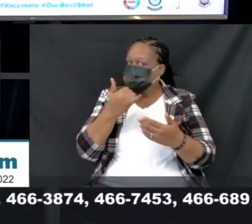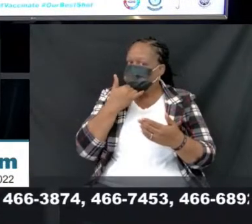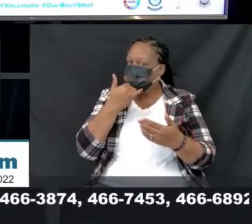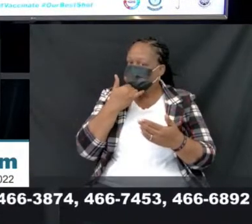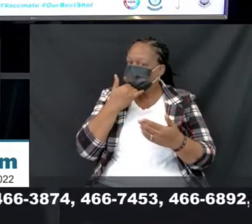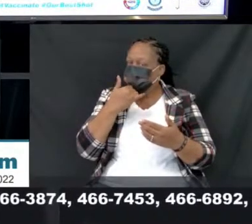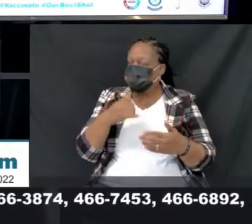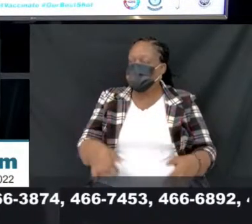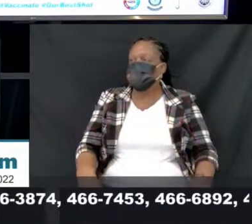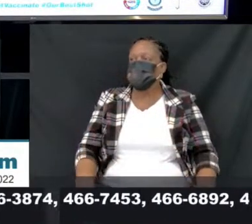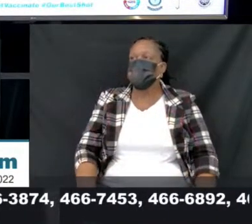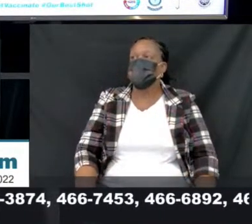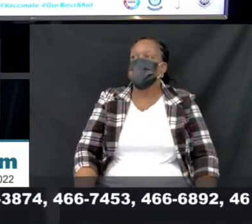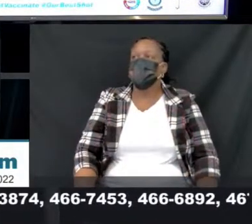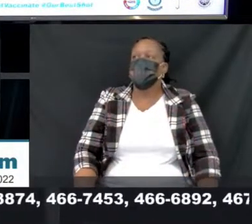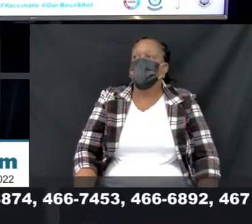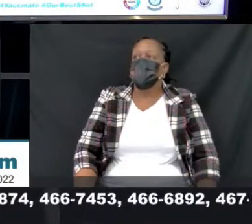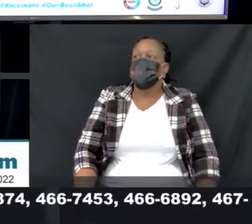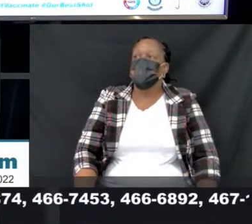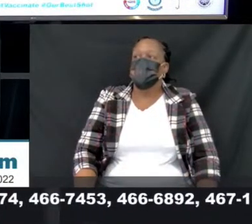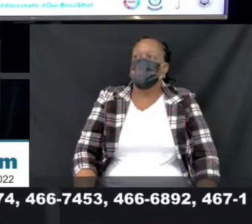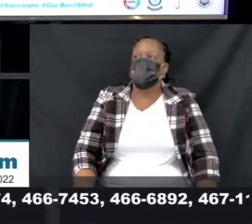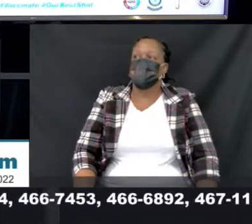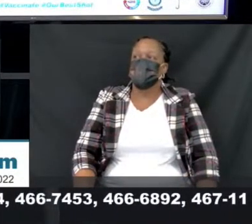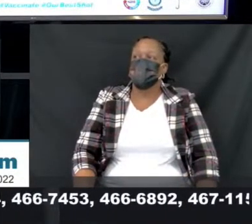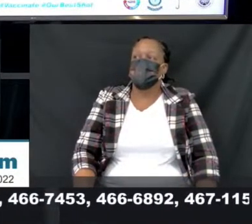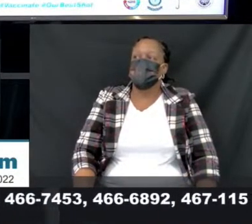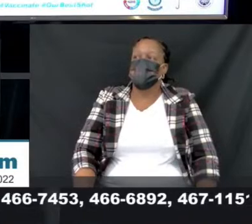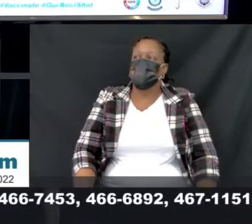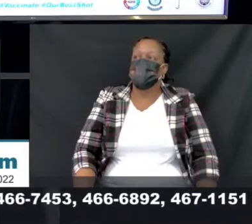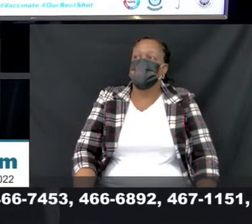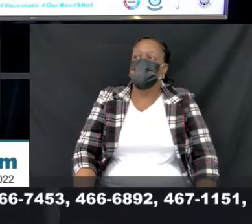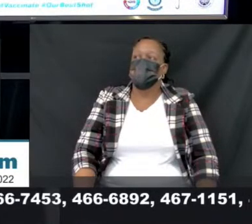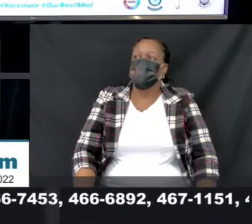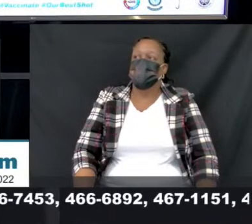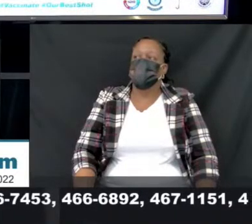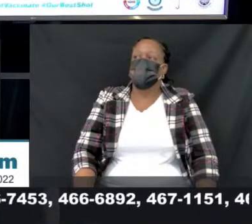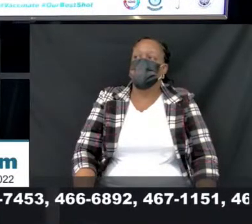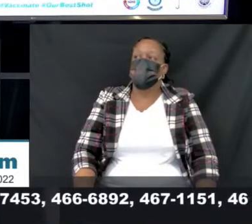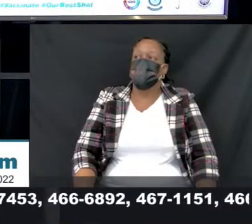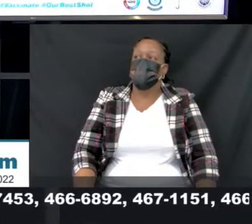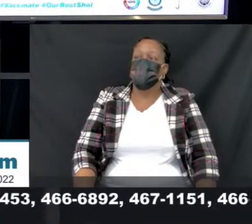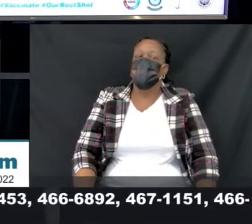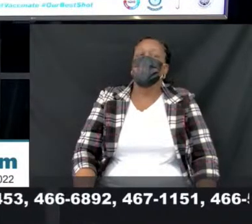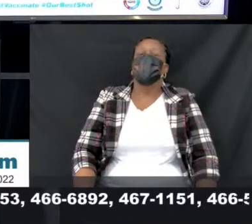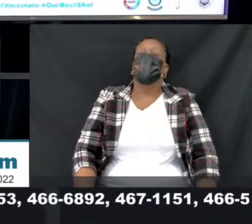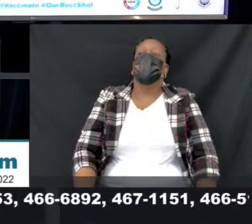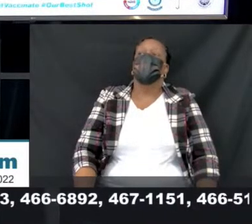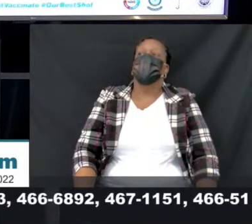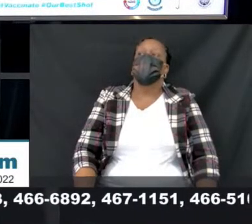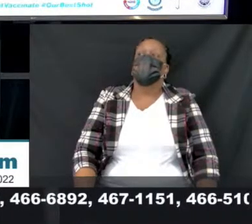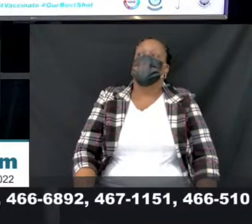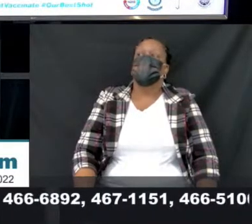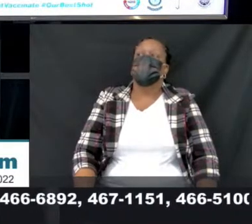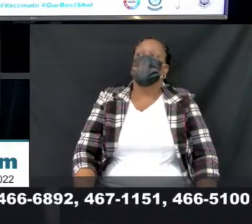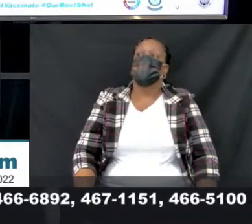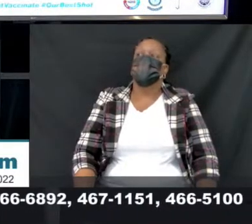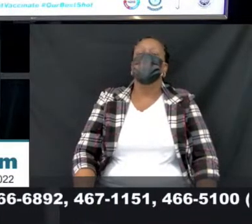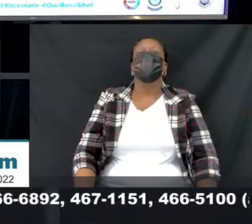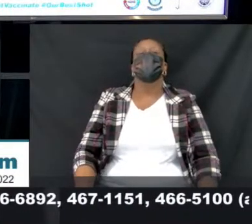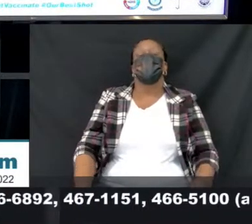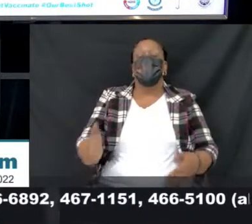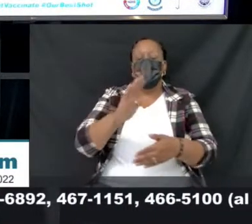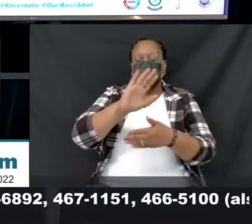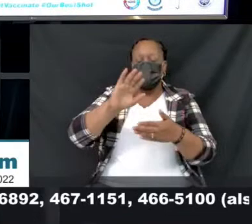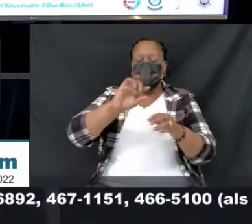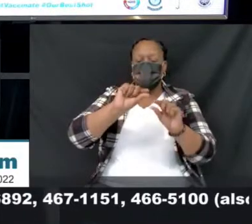of himself and 2 other persons to present to the task force, and we were rather satisfied with what has been presented. They